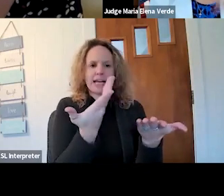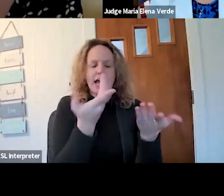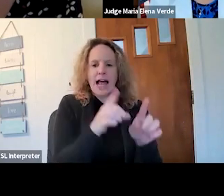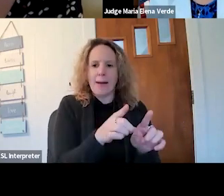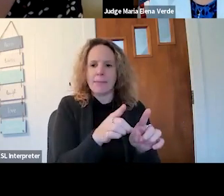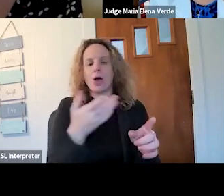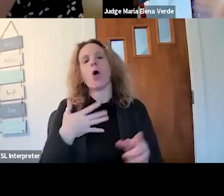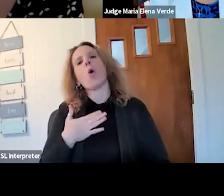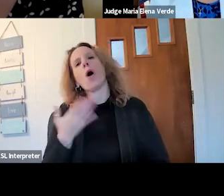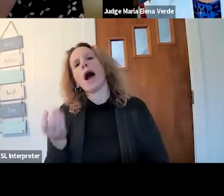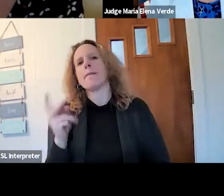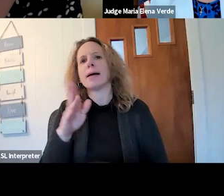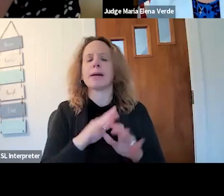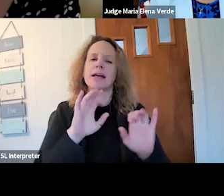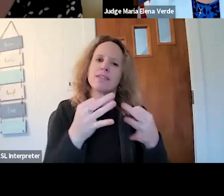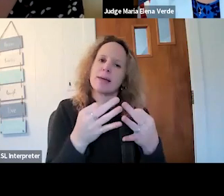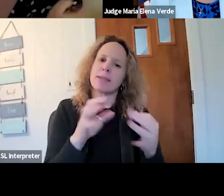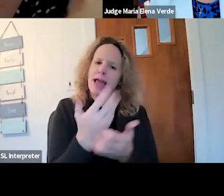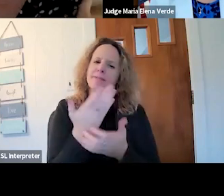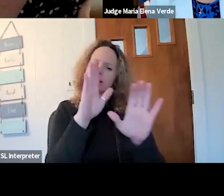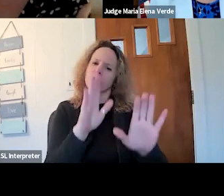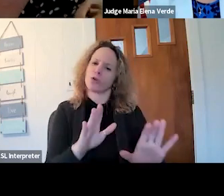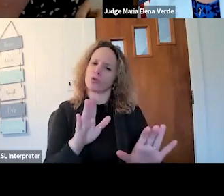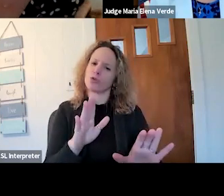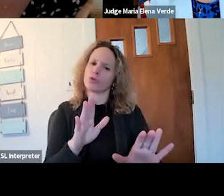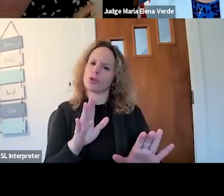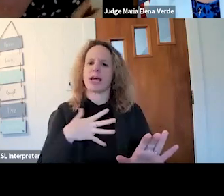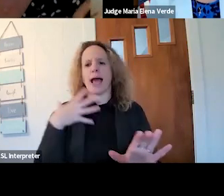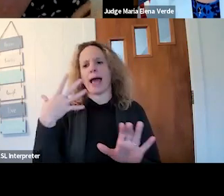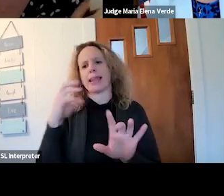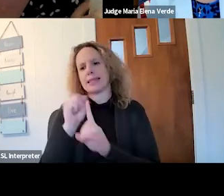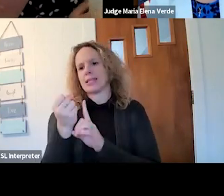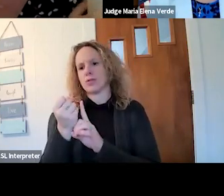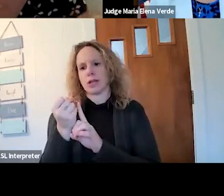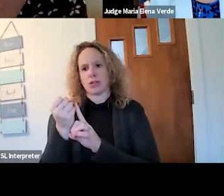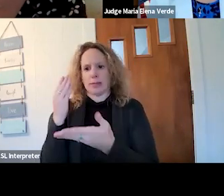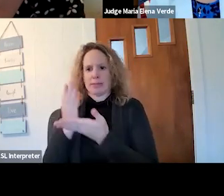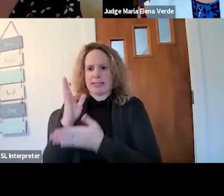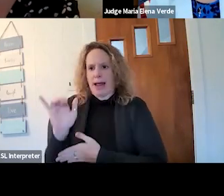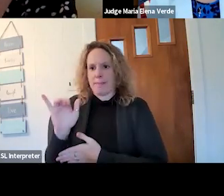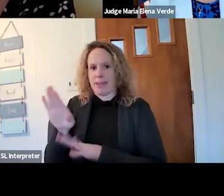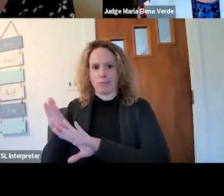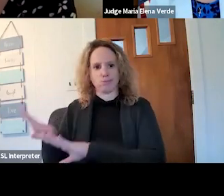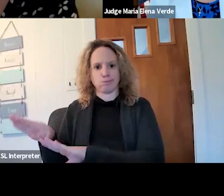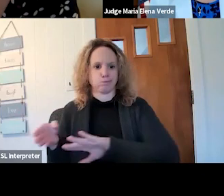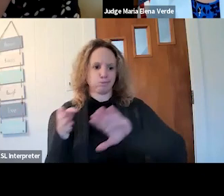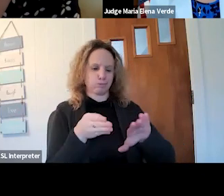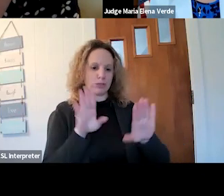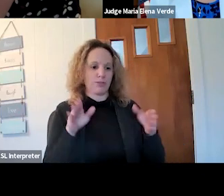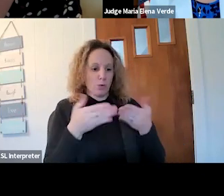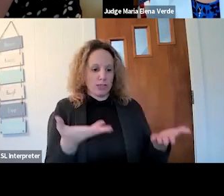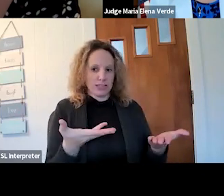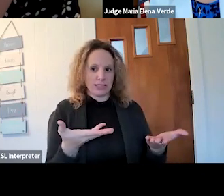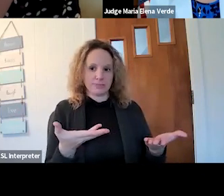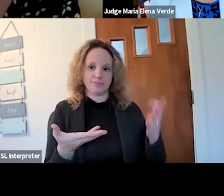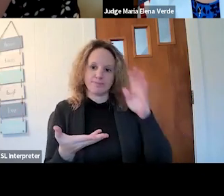going to return to my family, everything is going to be great, I'm going to get out of XYZ circumstance. And that's often